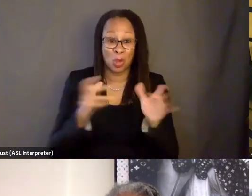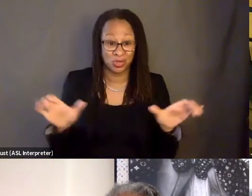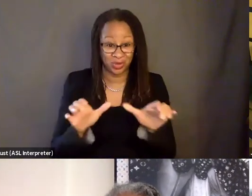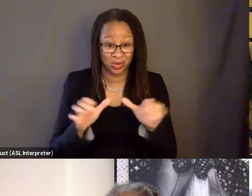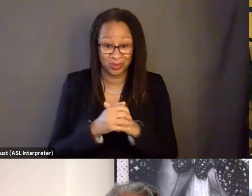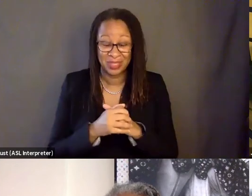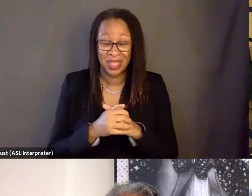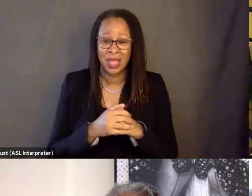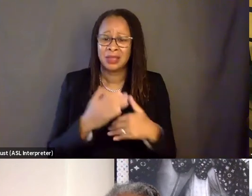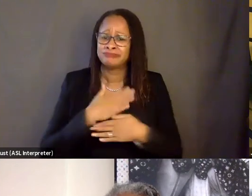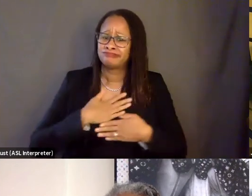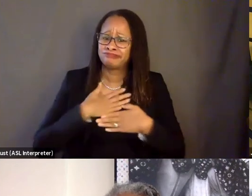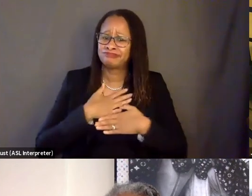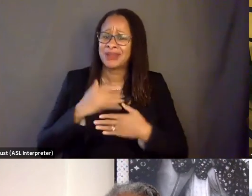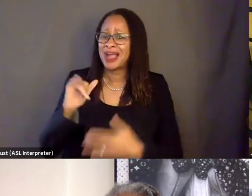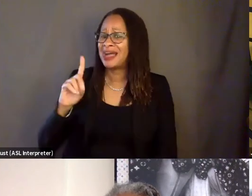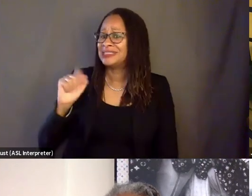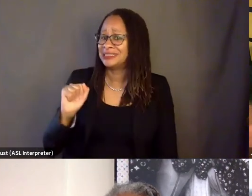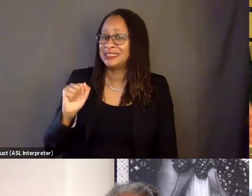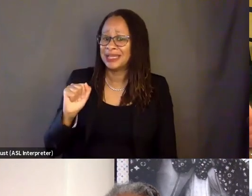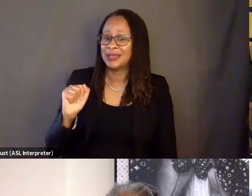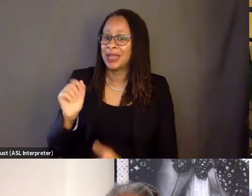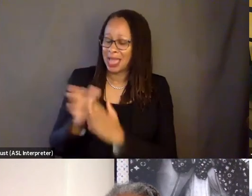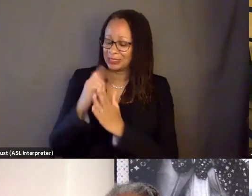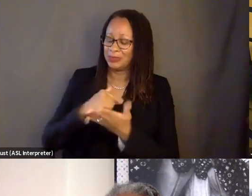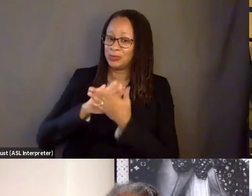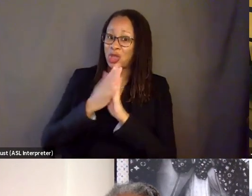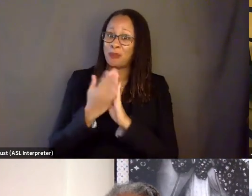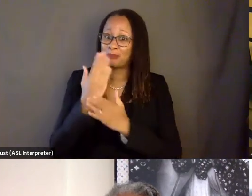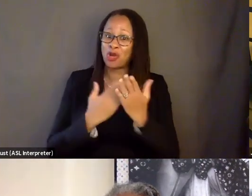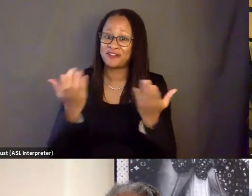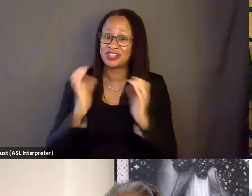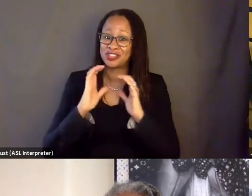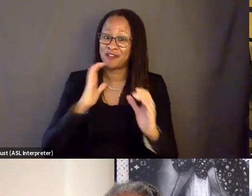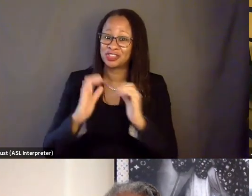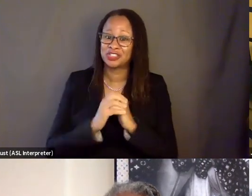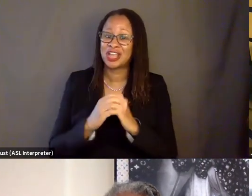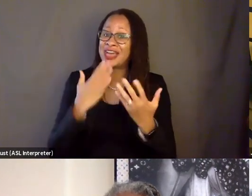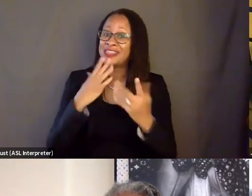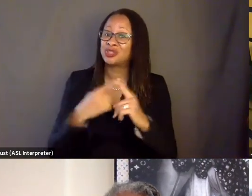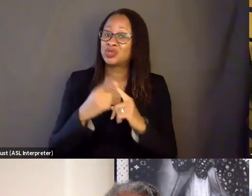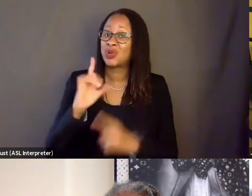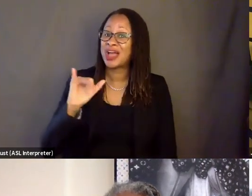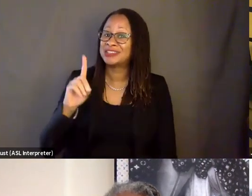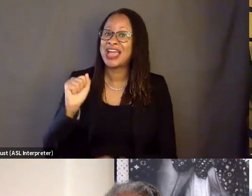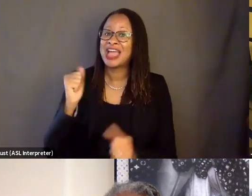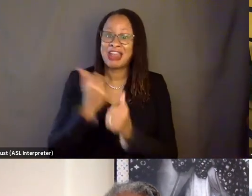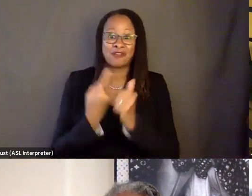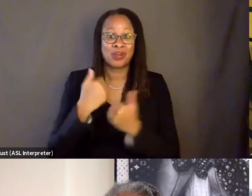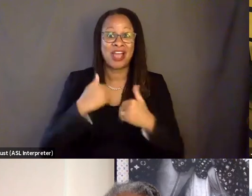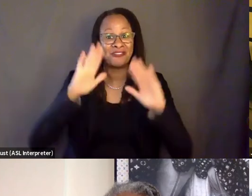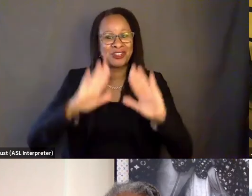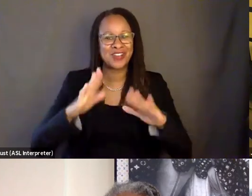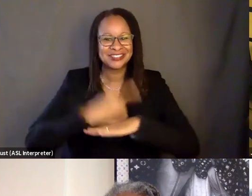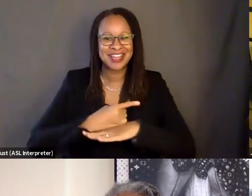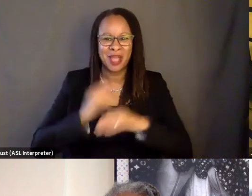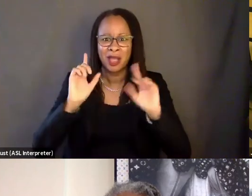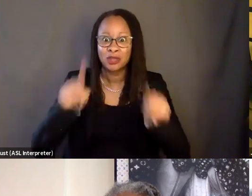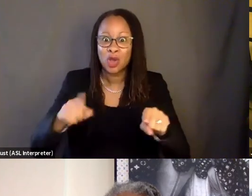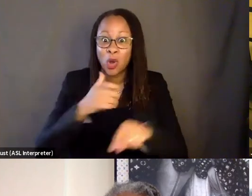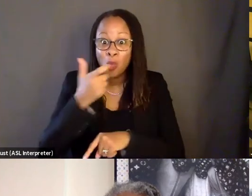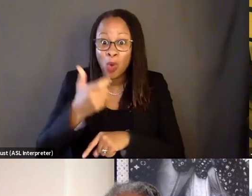I appreciate IDEA asking me to be a part of this conversation. So thank you to IDEA, and everyone have a great day, and go watch this